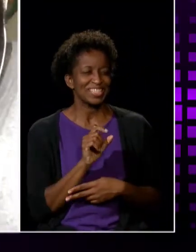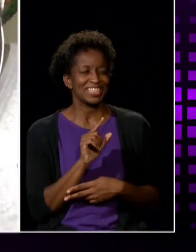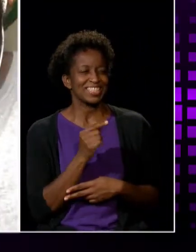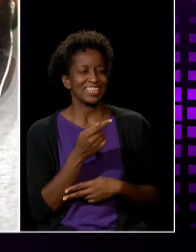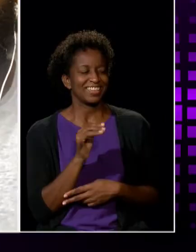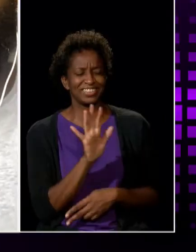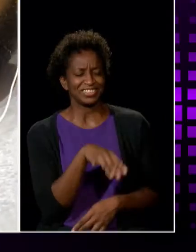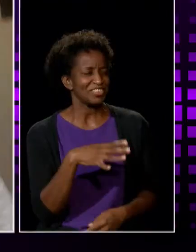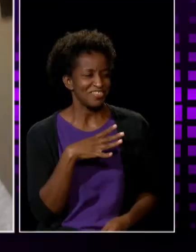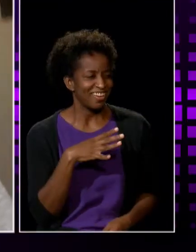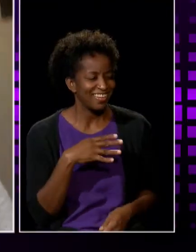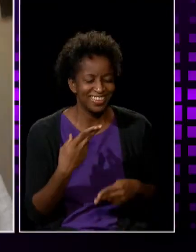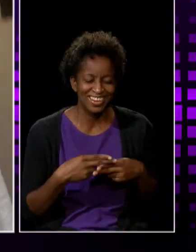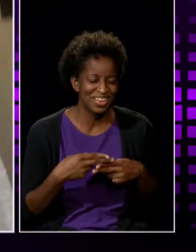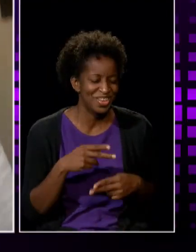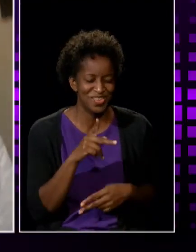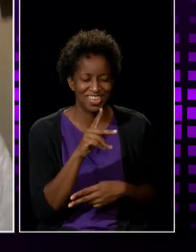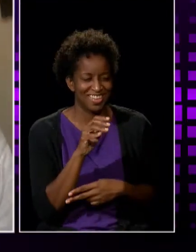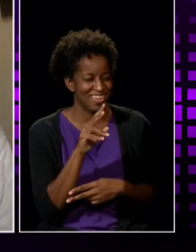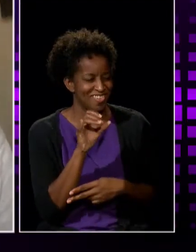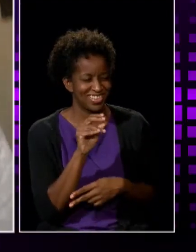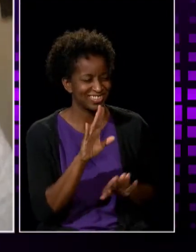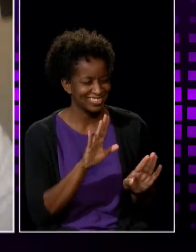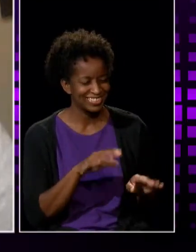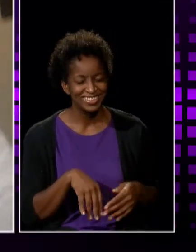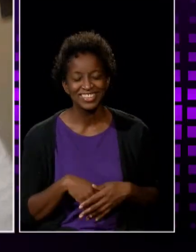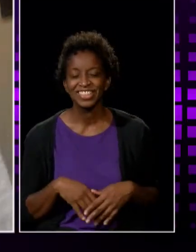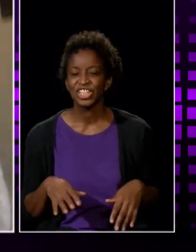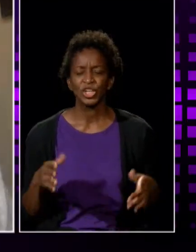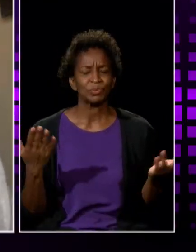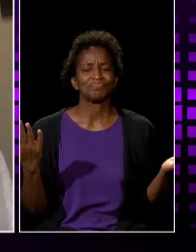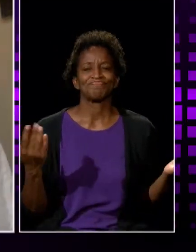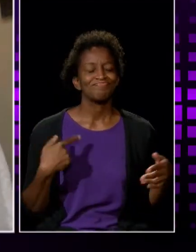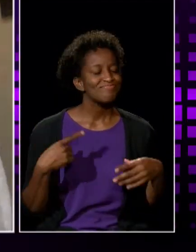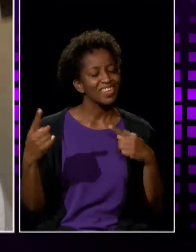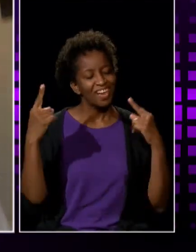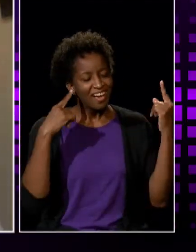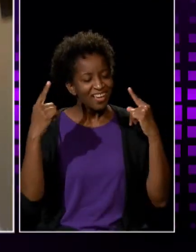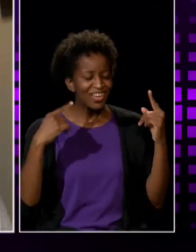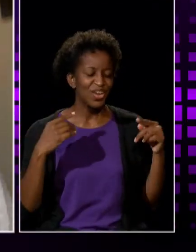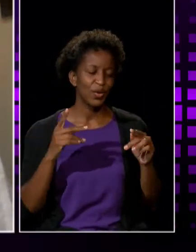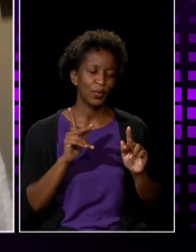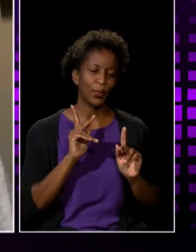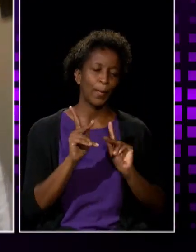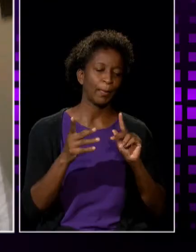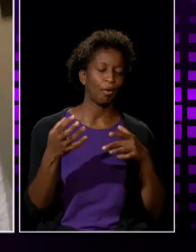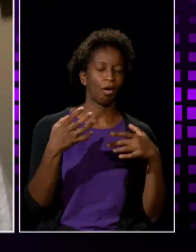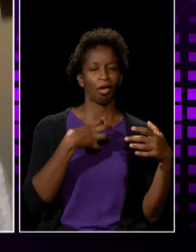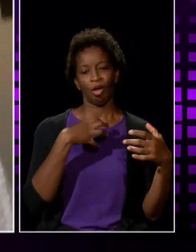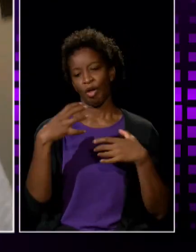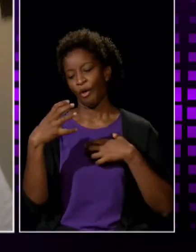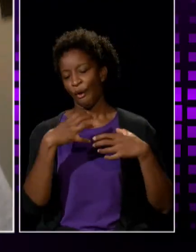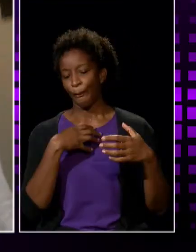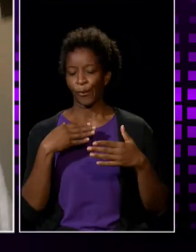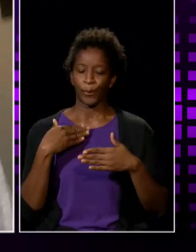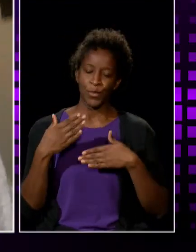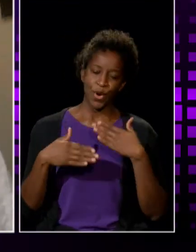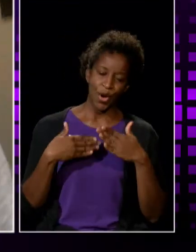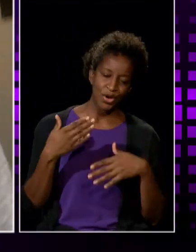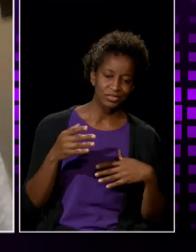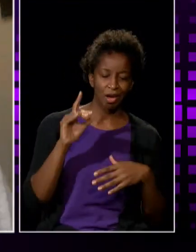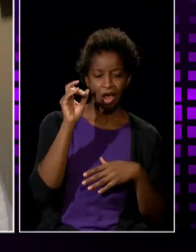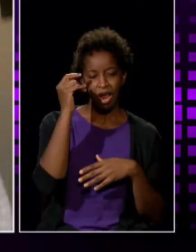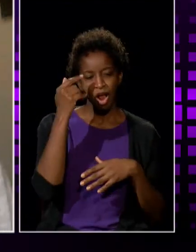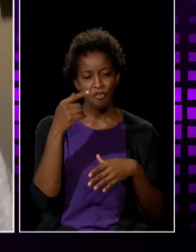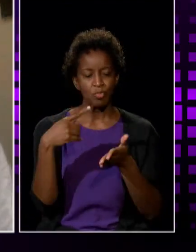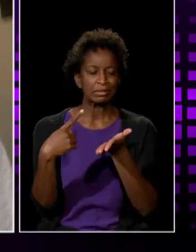complaints about the process and people saying they were given enough consultation and so on,